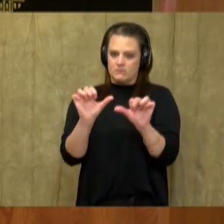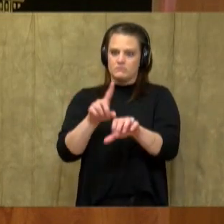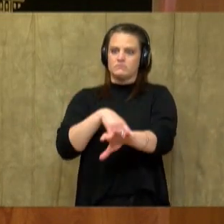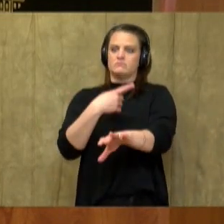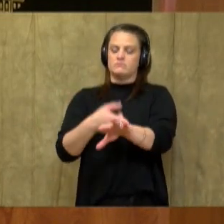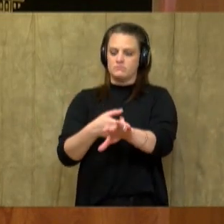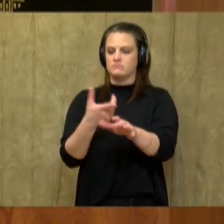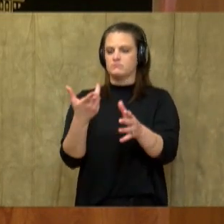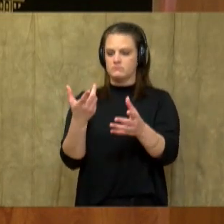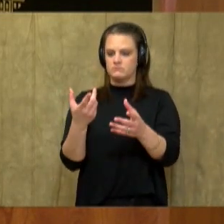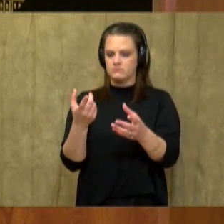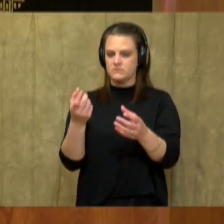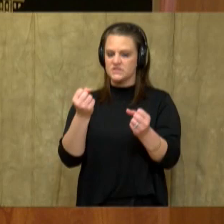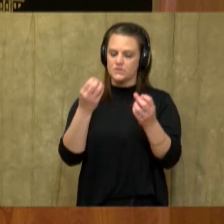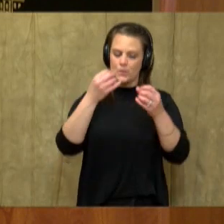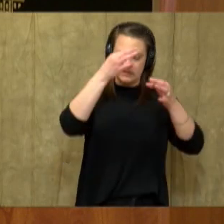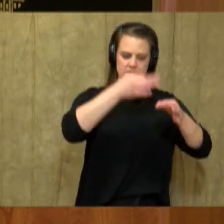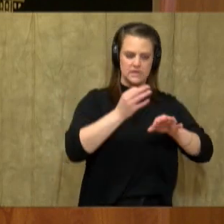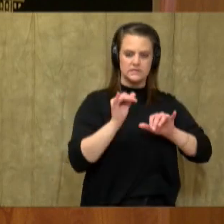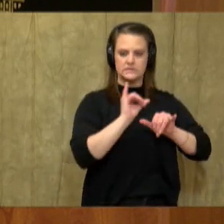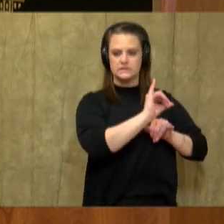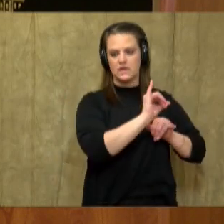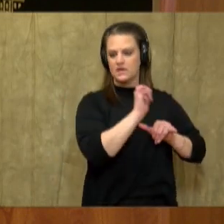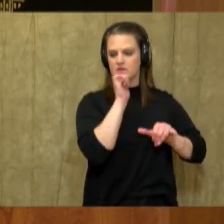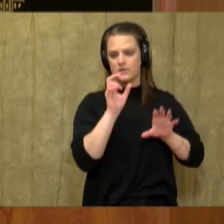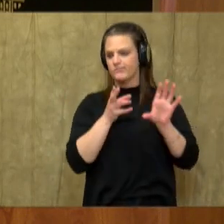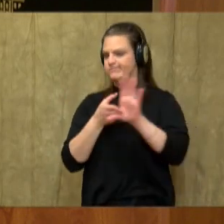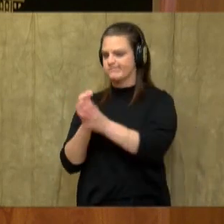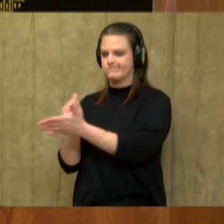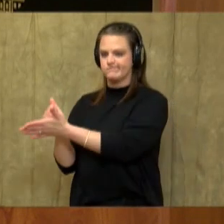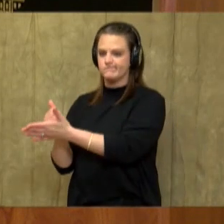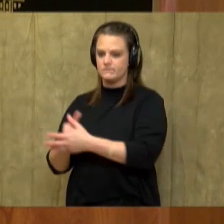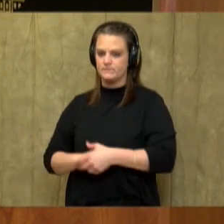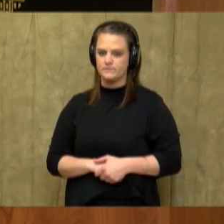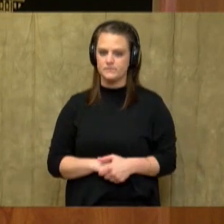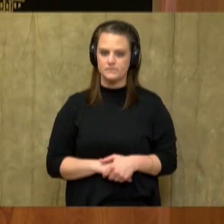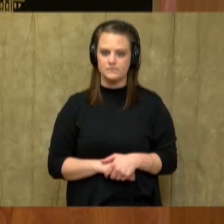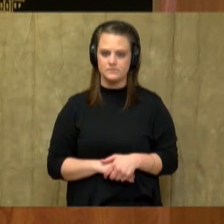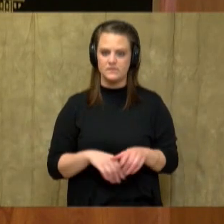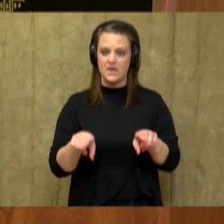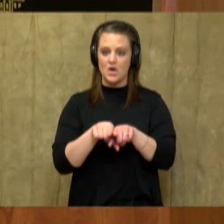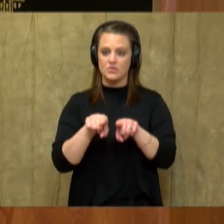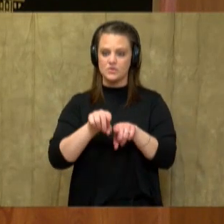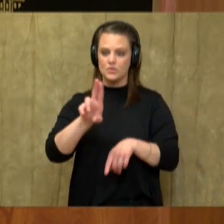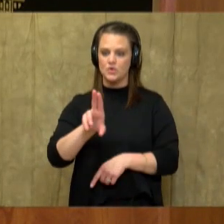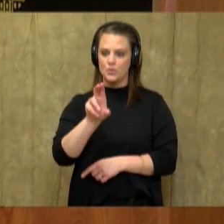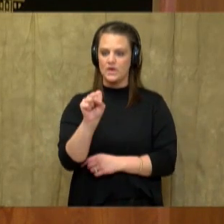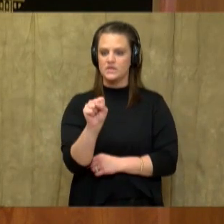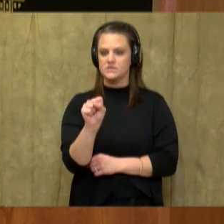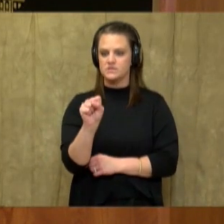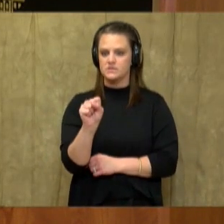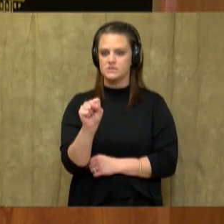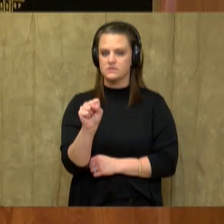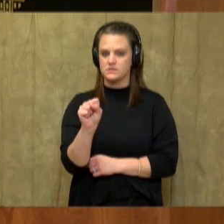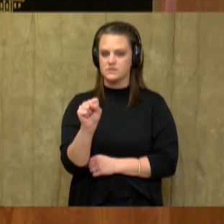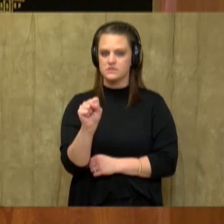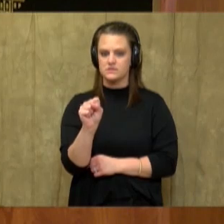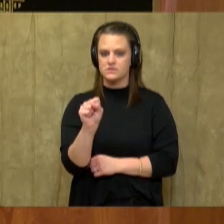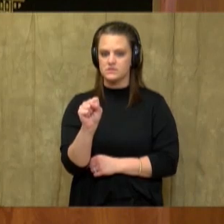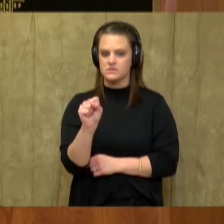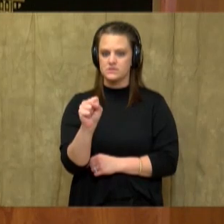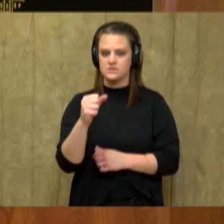of life. So we decided not to go back into Vietnam. Also in the United States, I'm going to quickly go through these. You